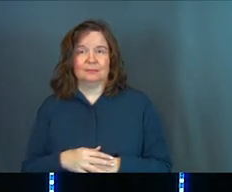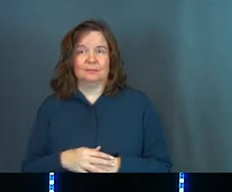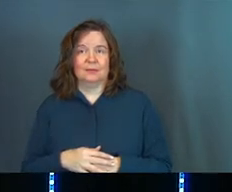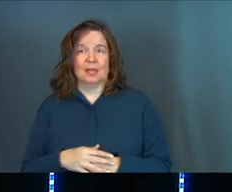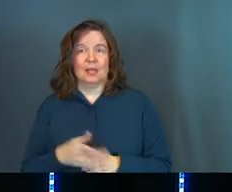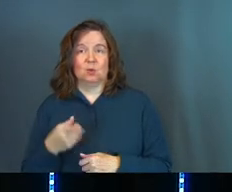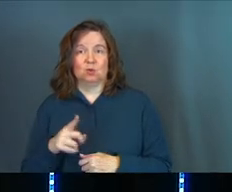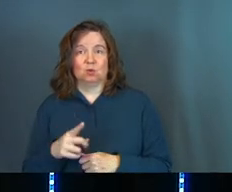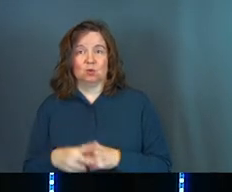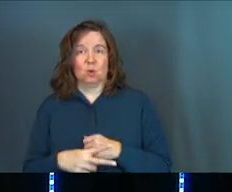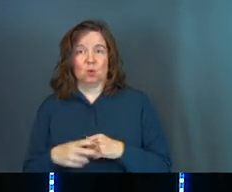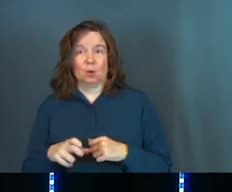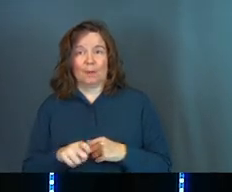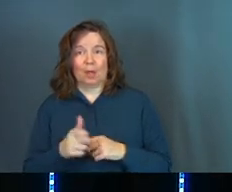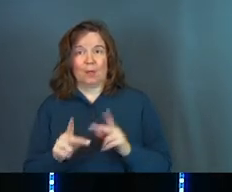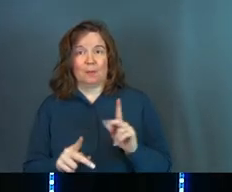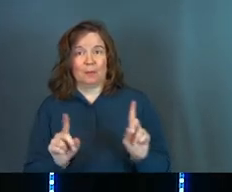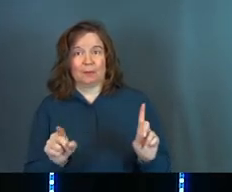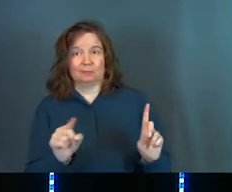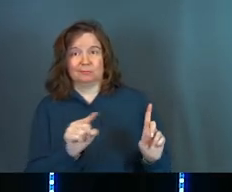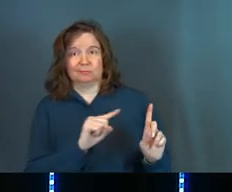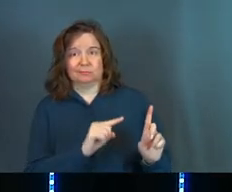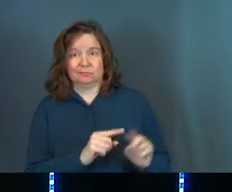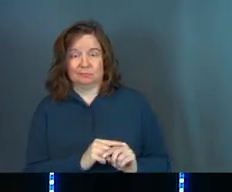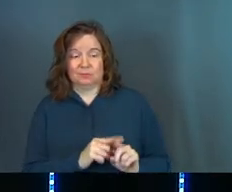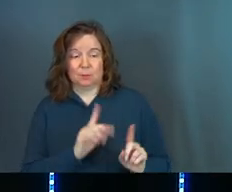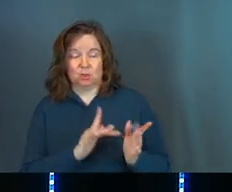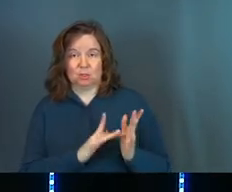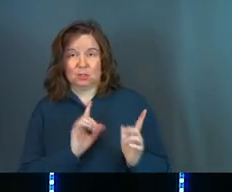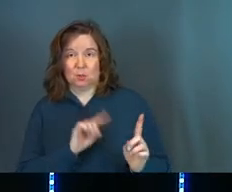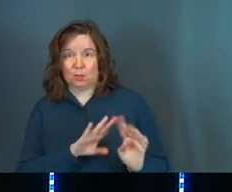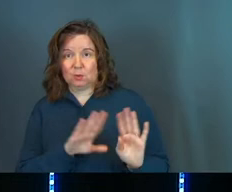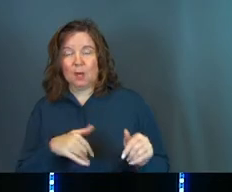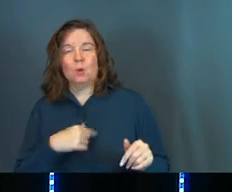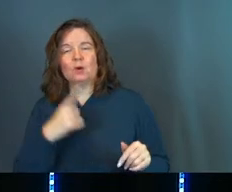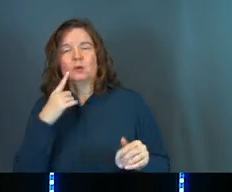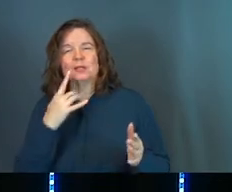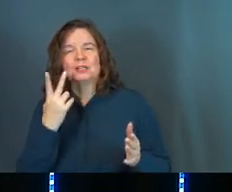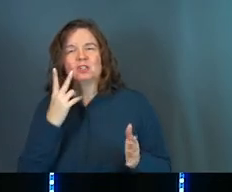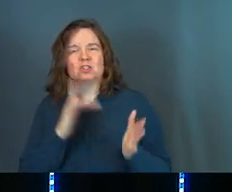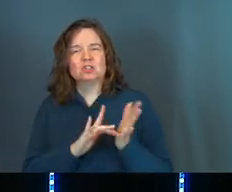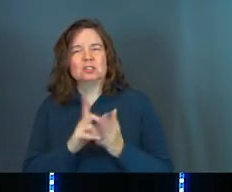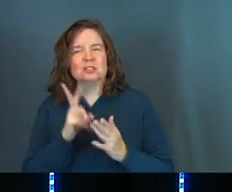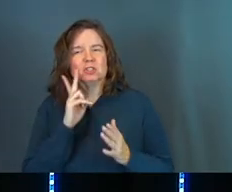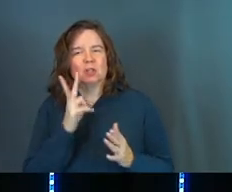was accused of robbing every other person. When Jesus went to his house, what do you think Jesus saw?